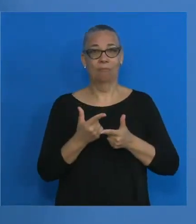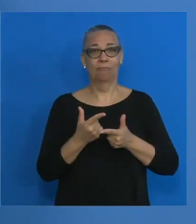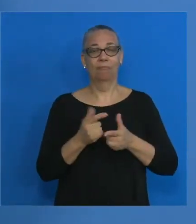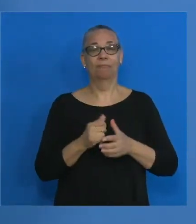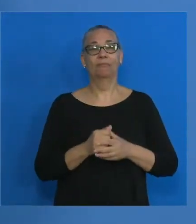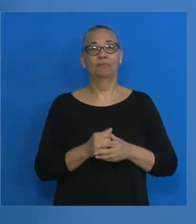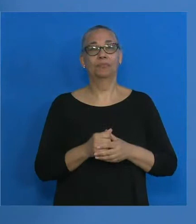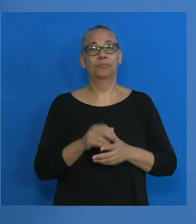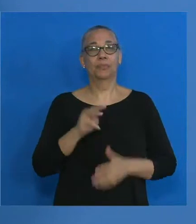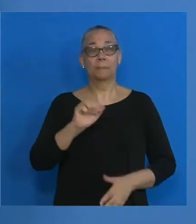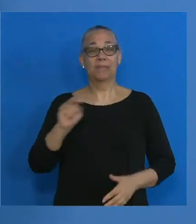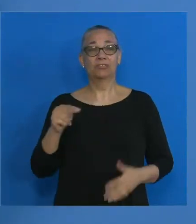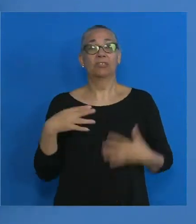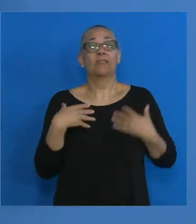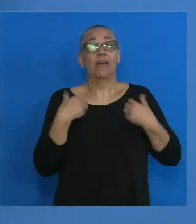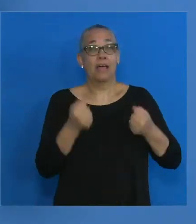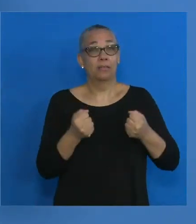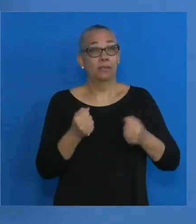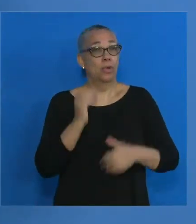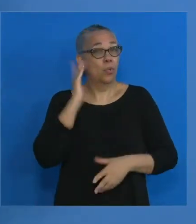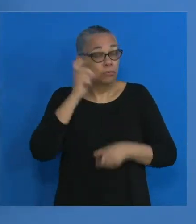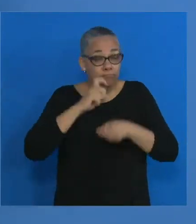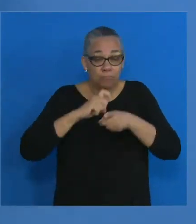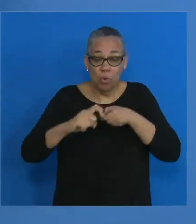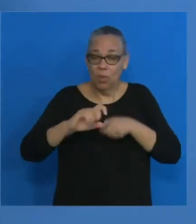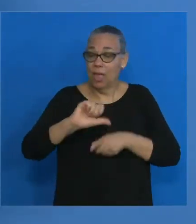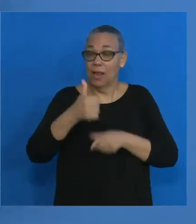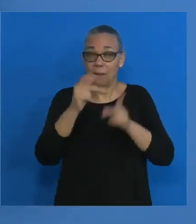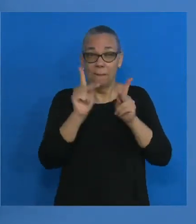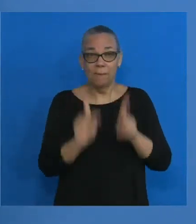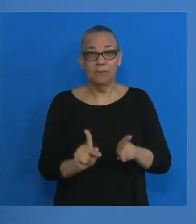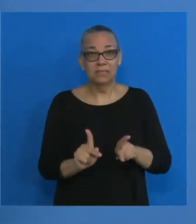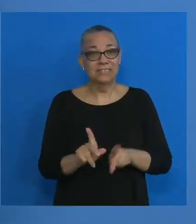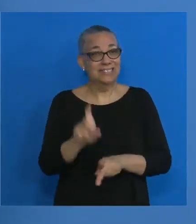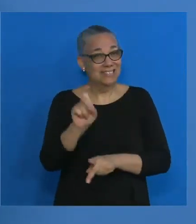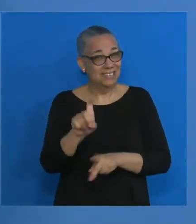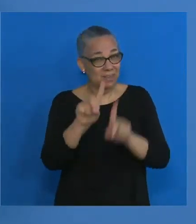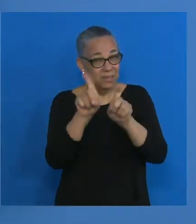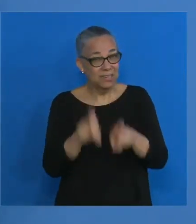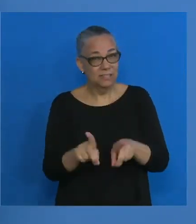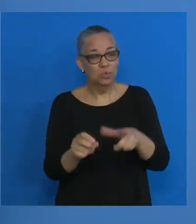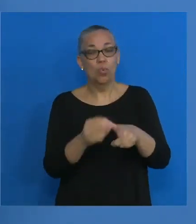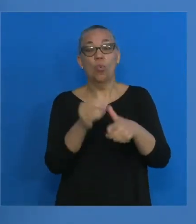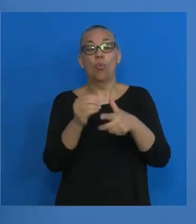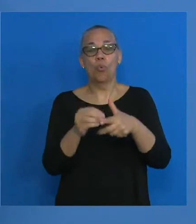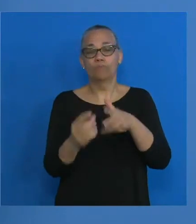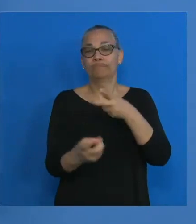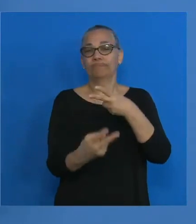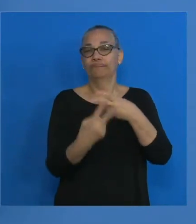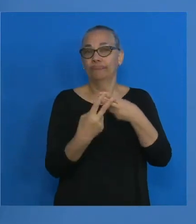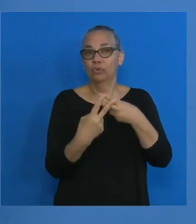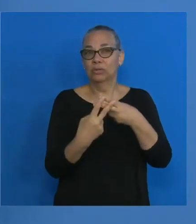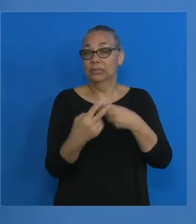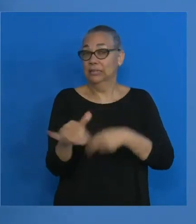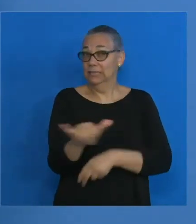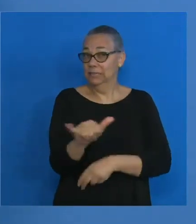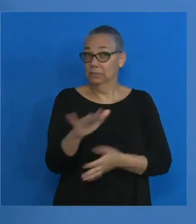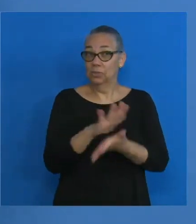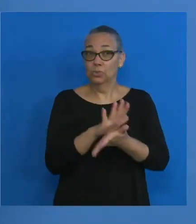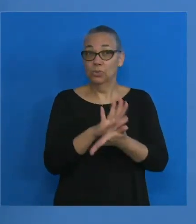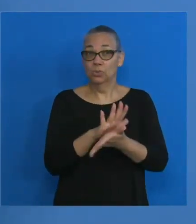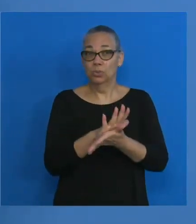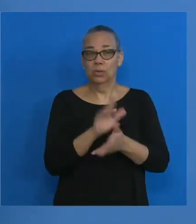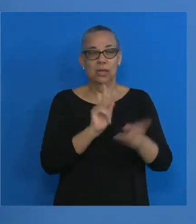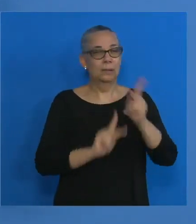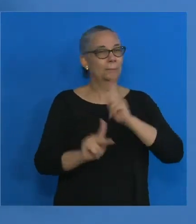Ministry of Health will contact anyone needing to be tested or quarantined. Like schools, people